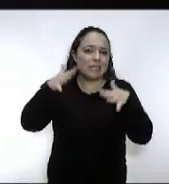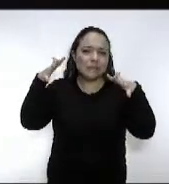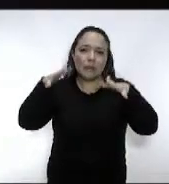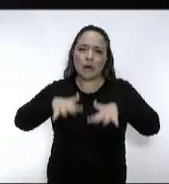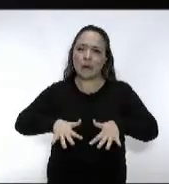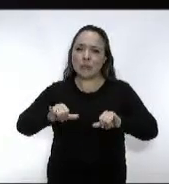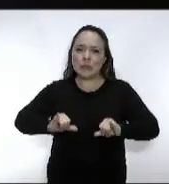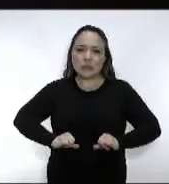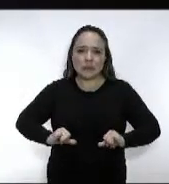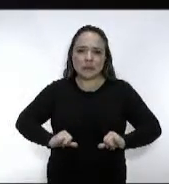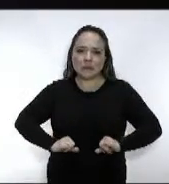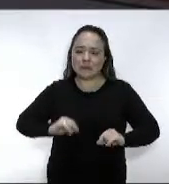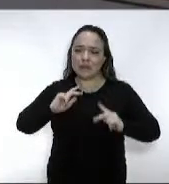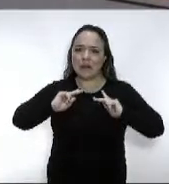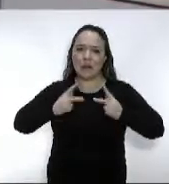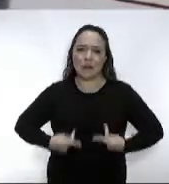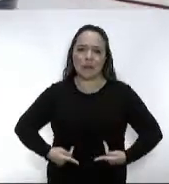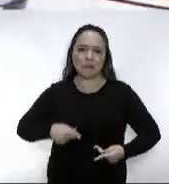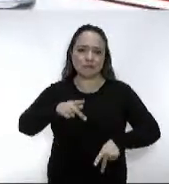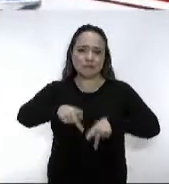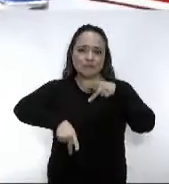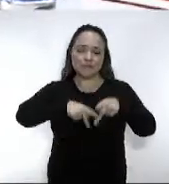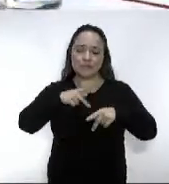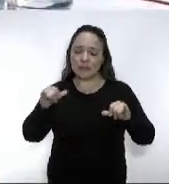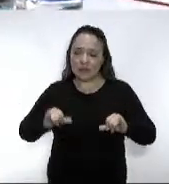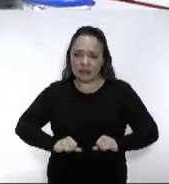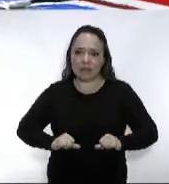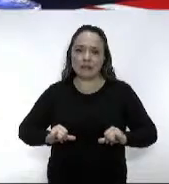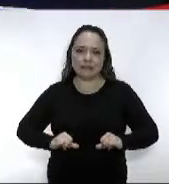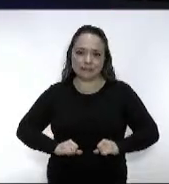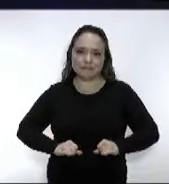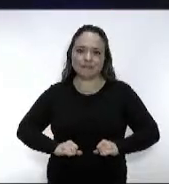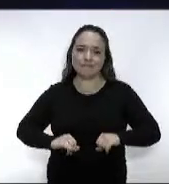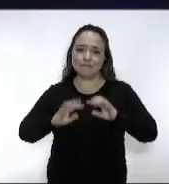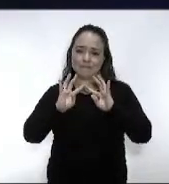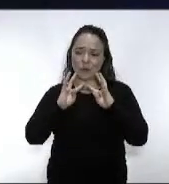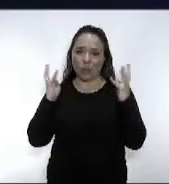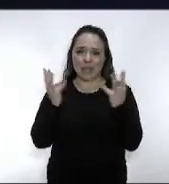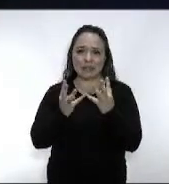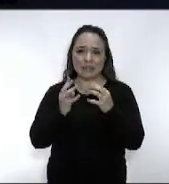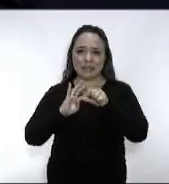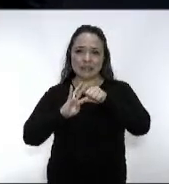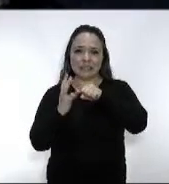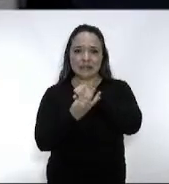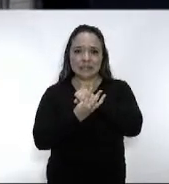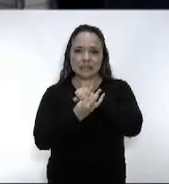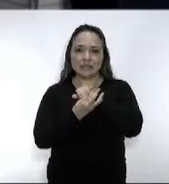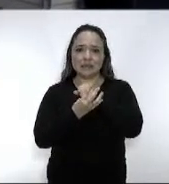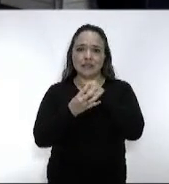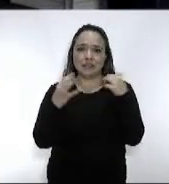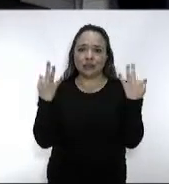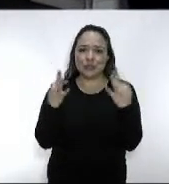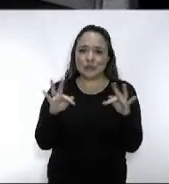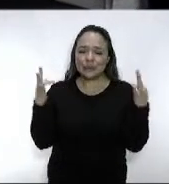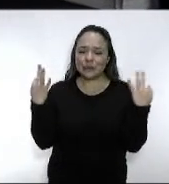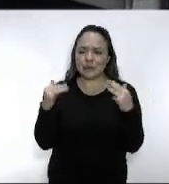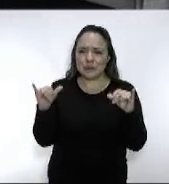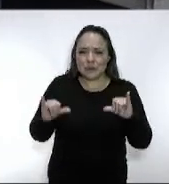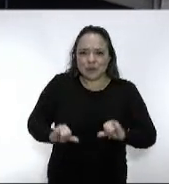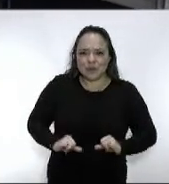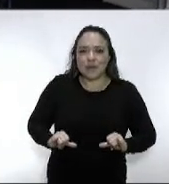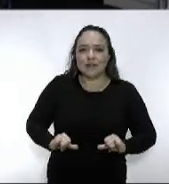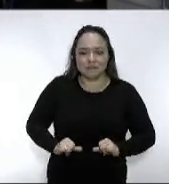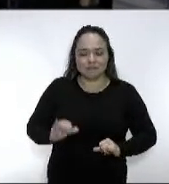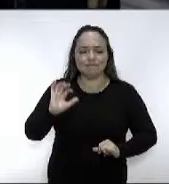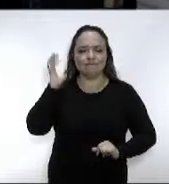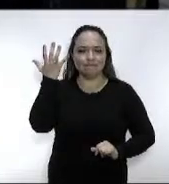of one of the greatest tragedies that humankind has faced. We know that the pandemic has brought a lot of pain to all of